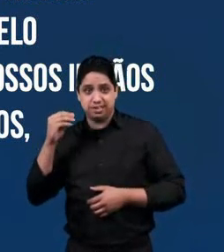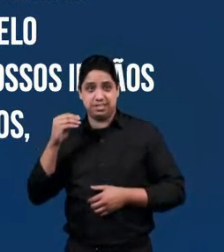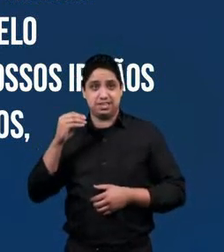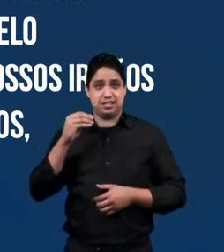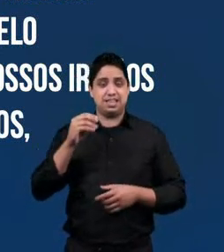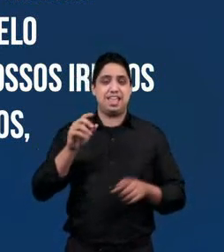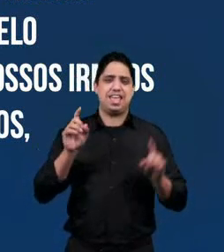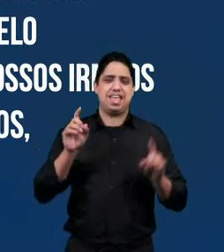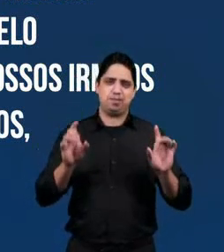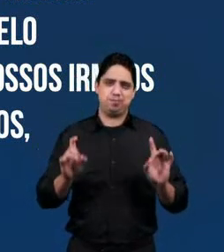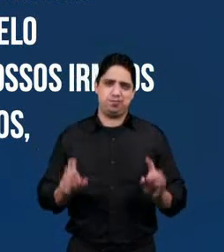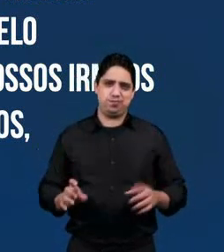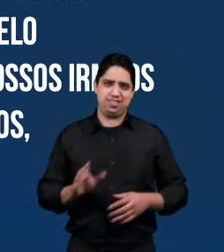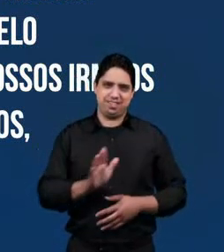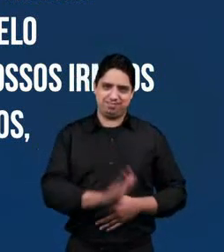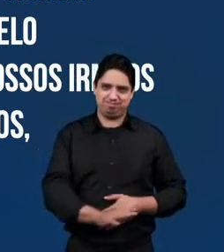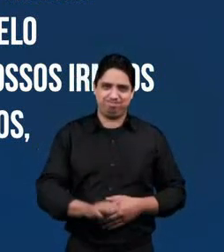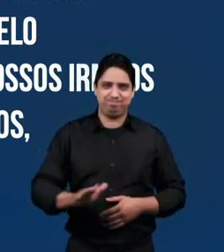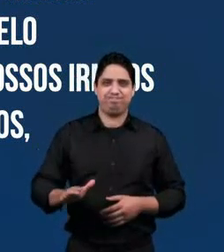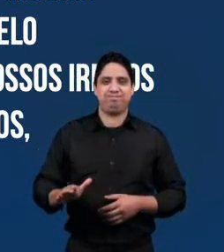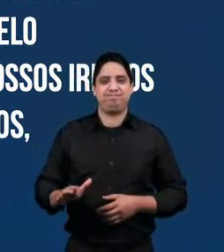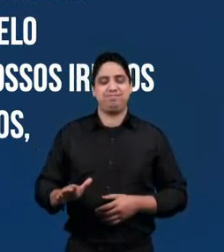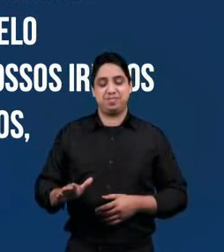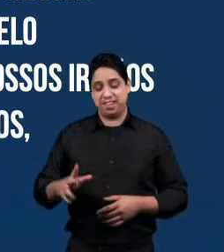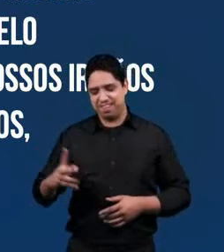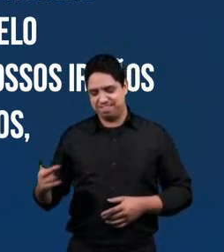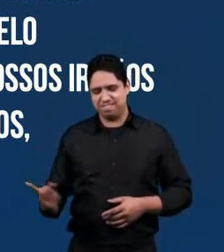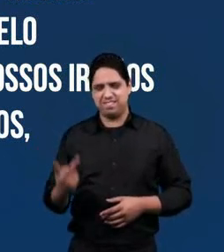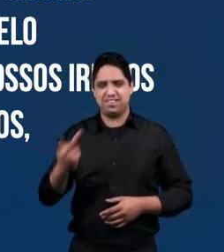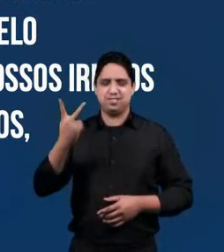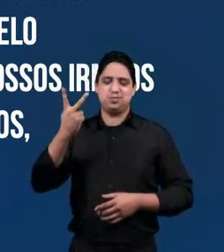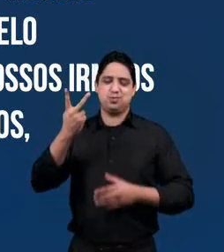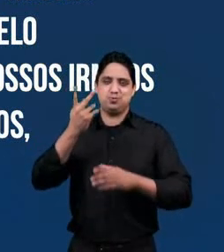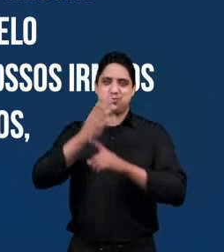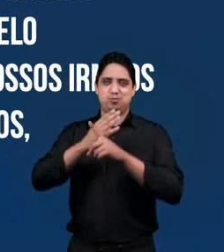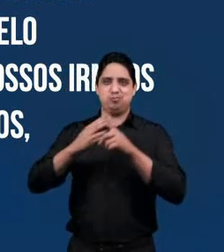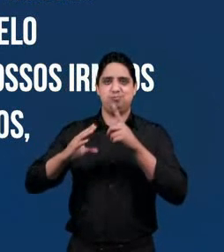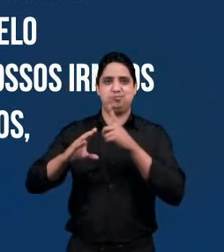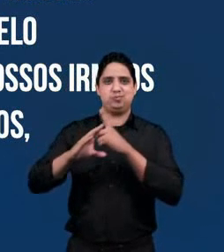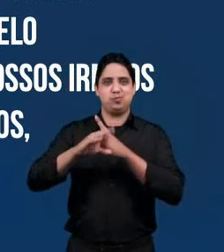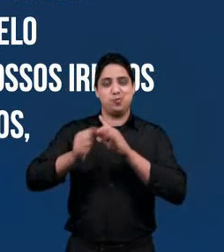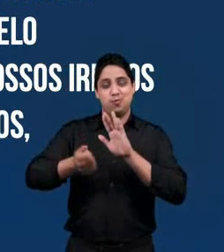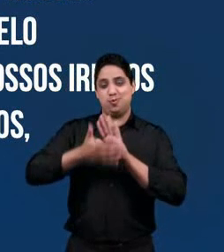the men, the youth, adolescents, and especially the children,